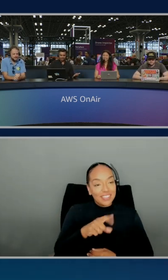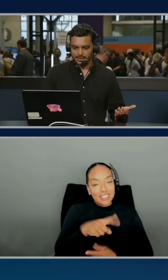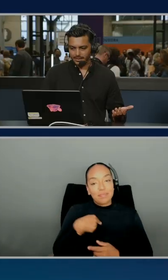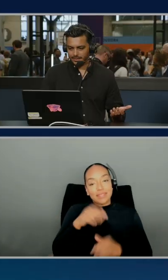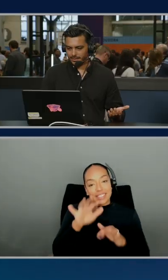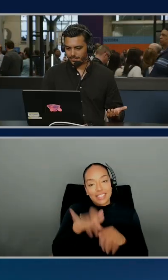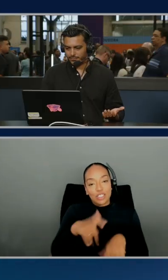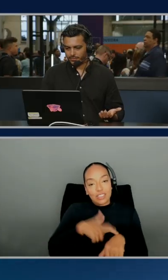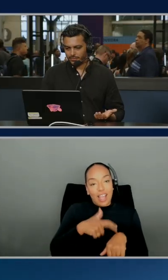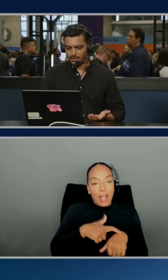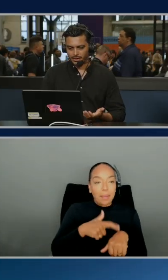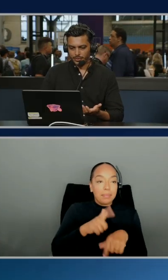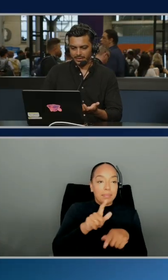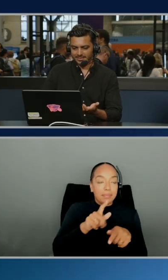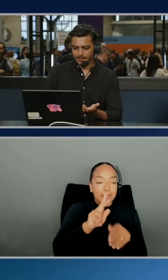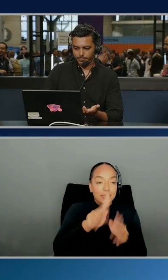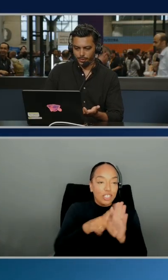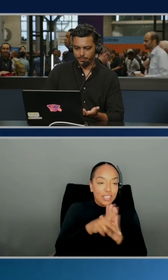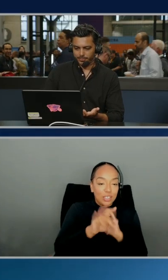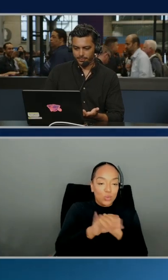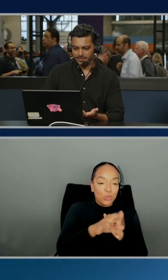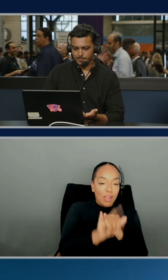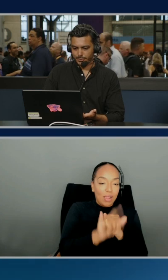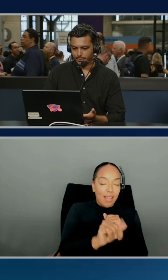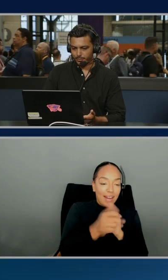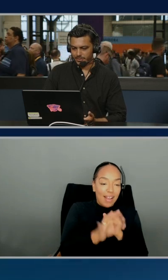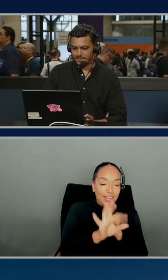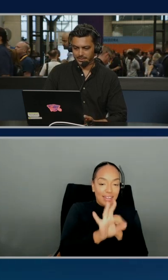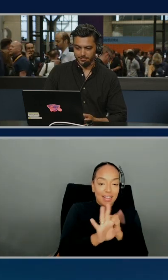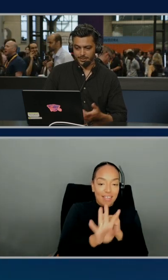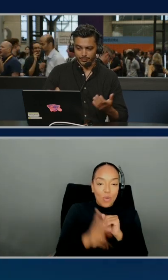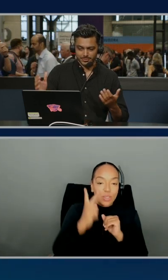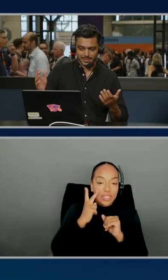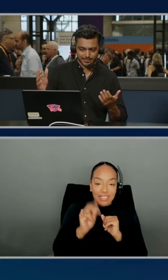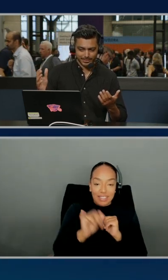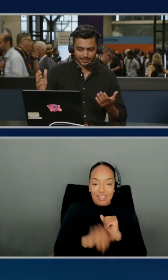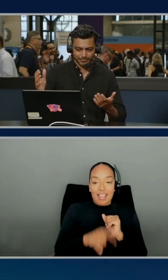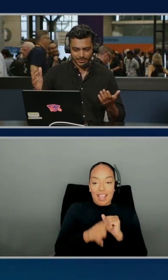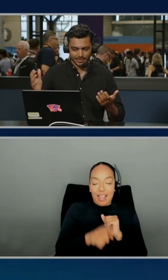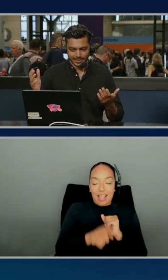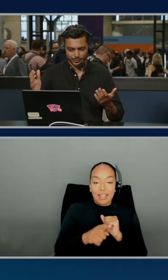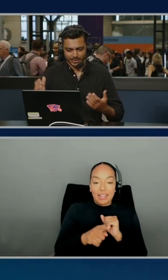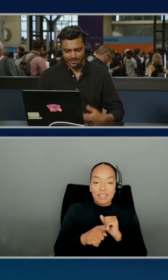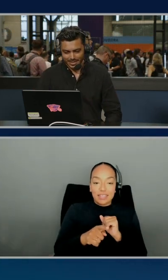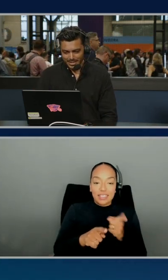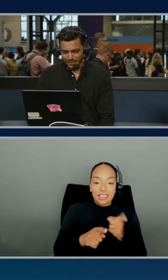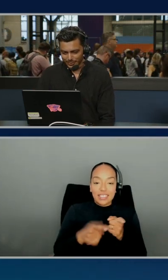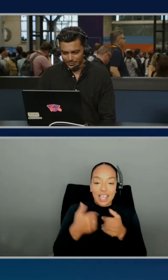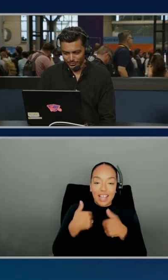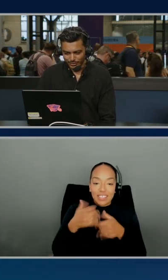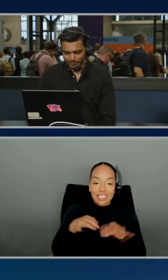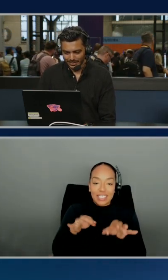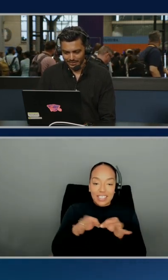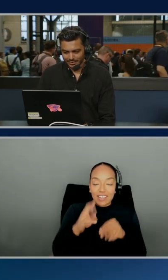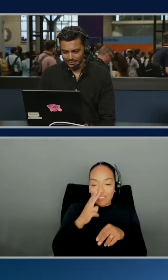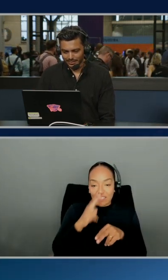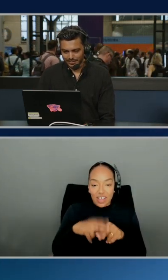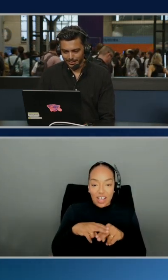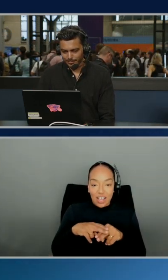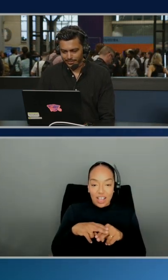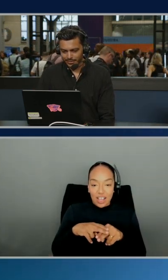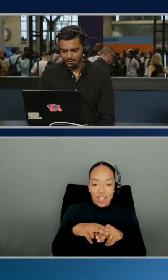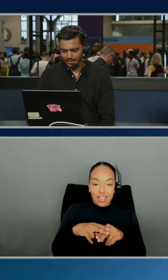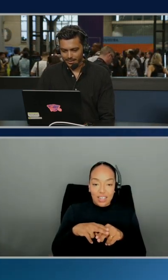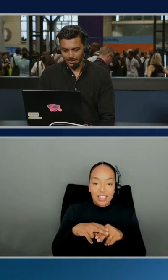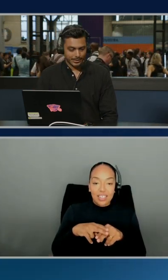which is July 1994. You can see the prompt for this particular widget. Give me the most significant, fun, lightweight news story of that